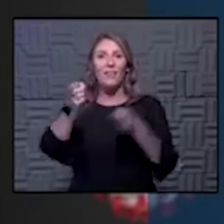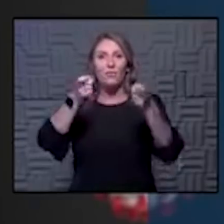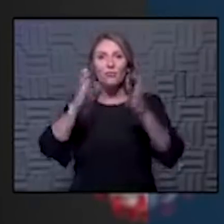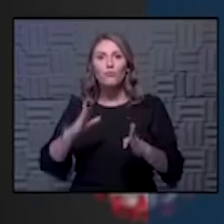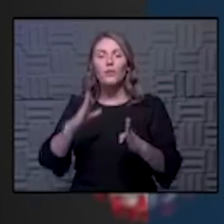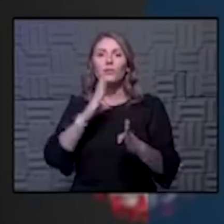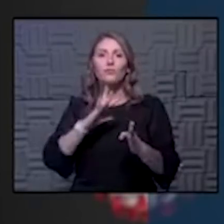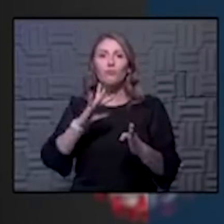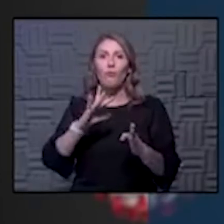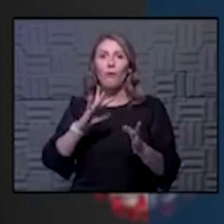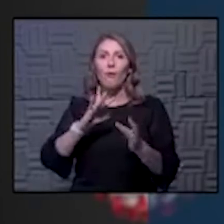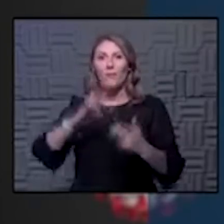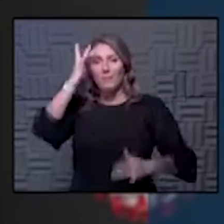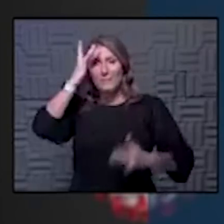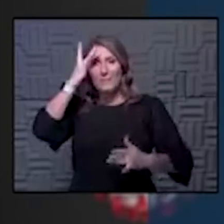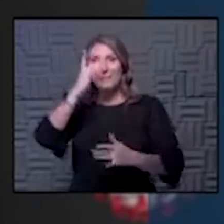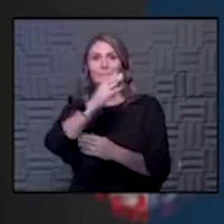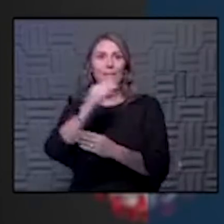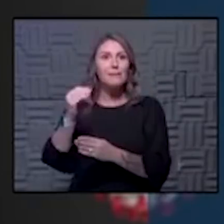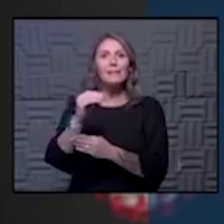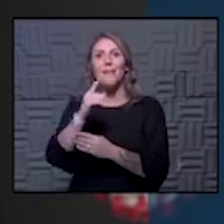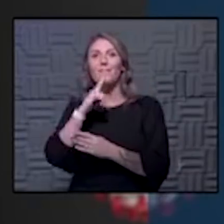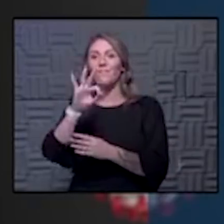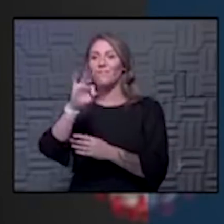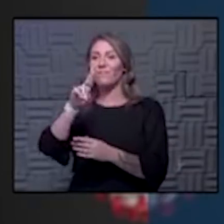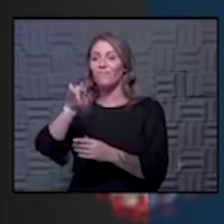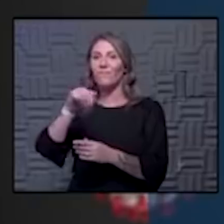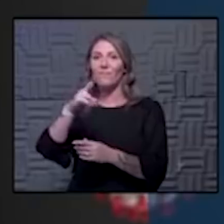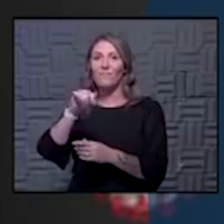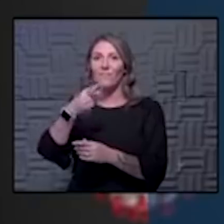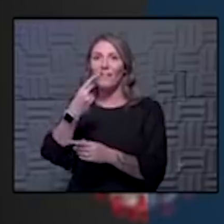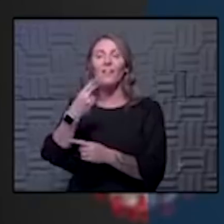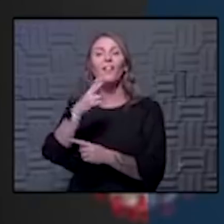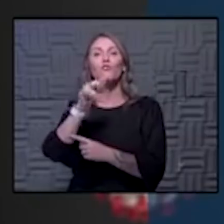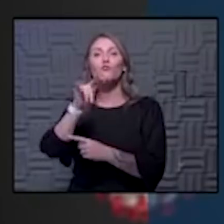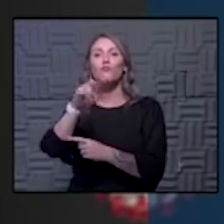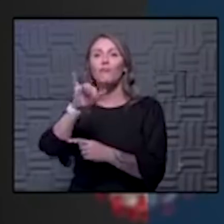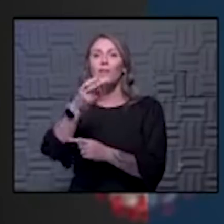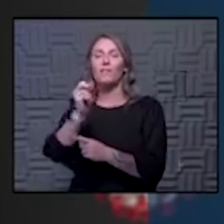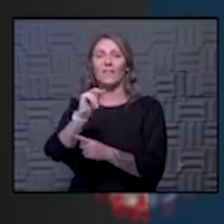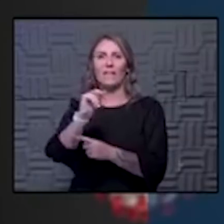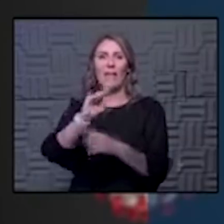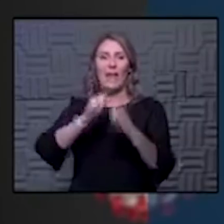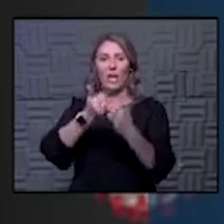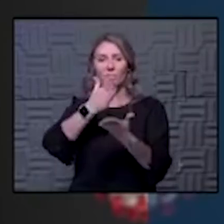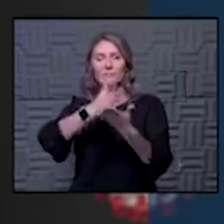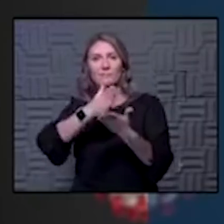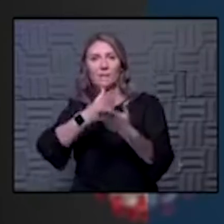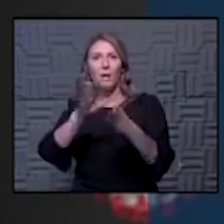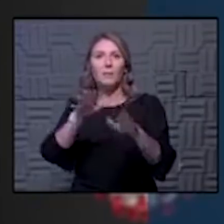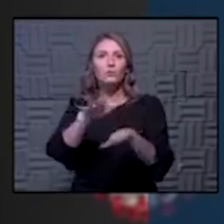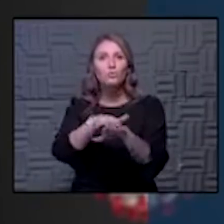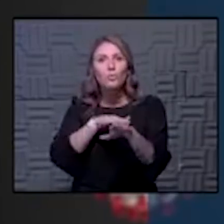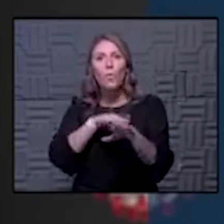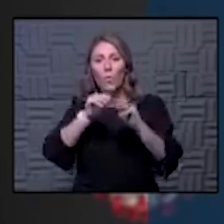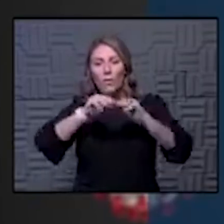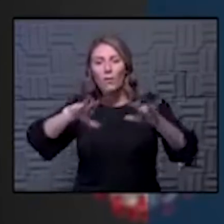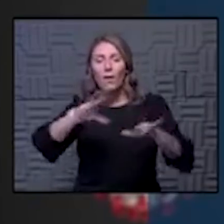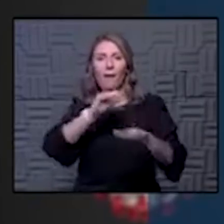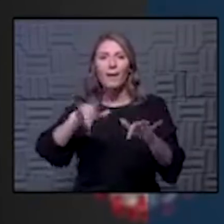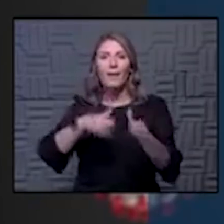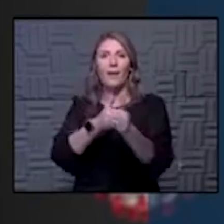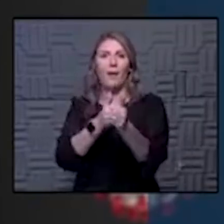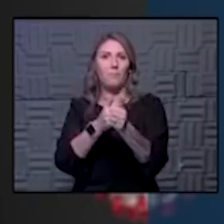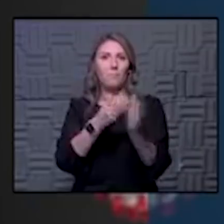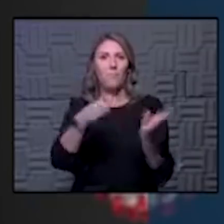of Disease and Prevention, Phil Griffin. We're going to talk more about those efforts to slow the infection spread, as well as an update plan for a